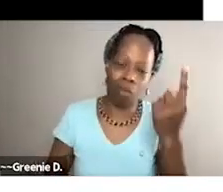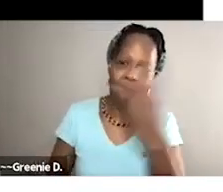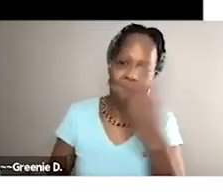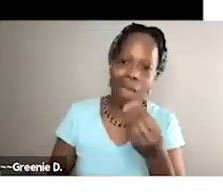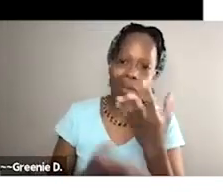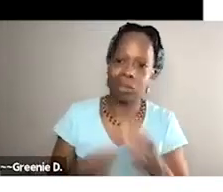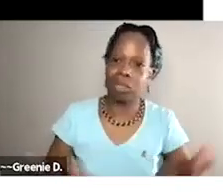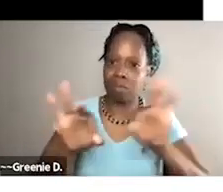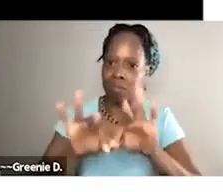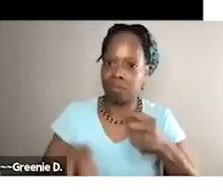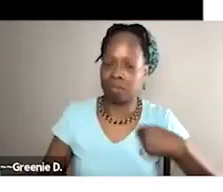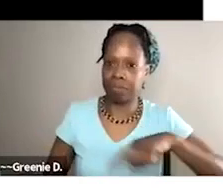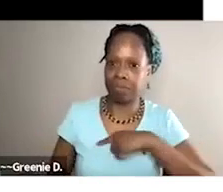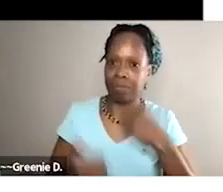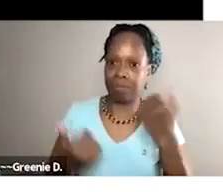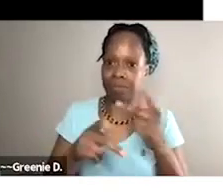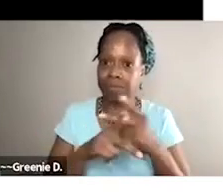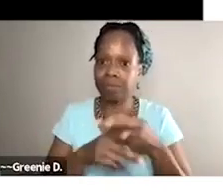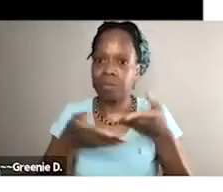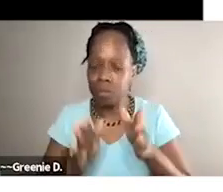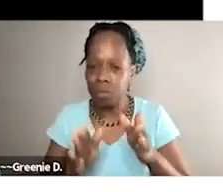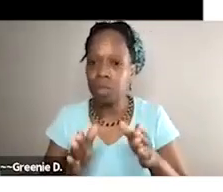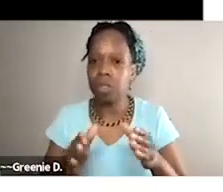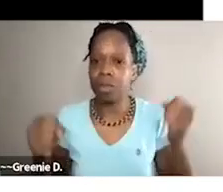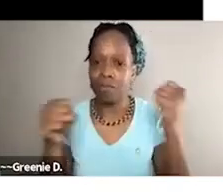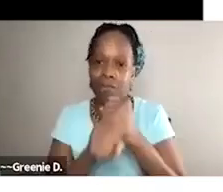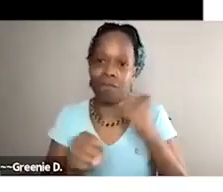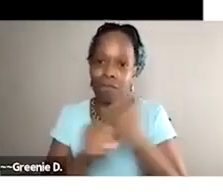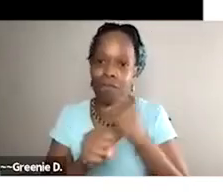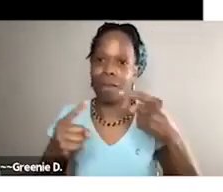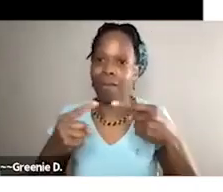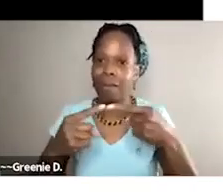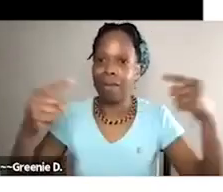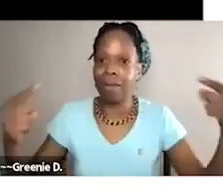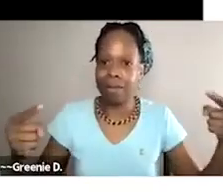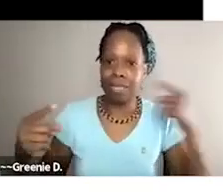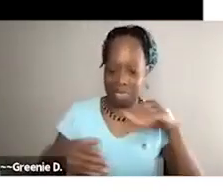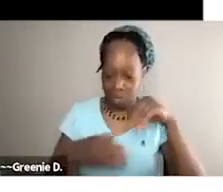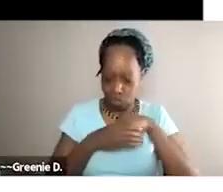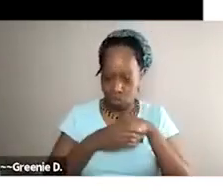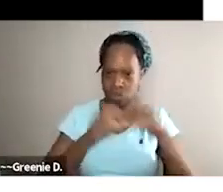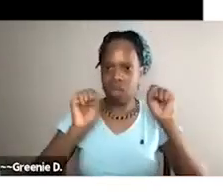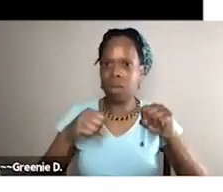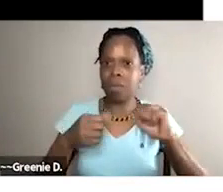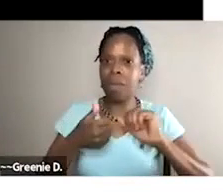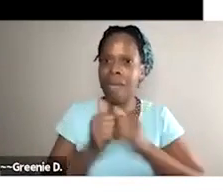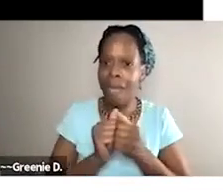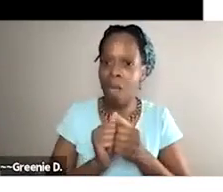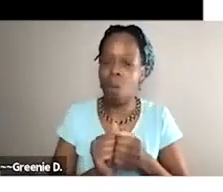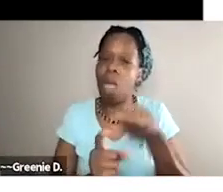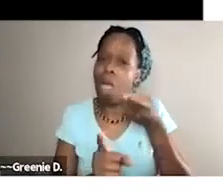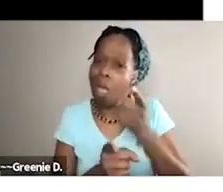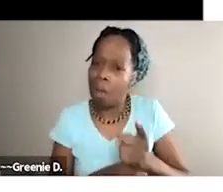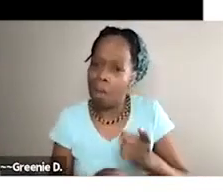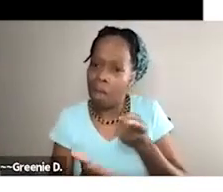ableism, combating internalized ableism, is accurate disability representation. And